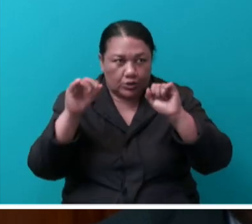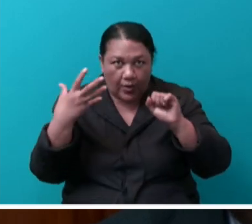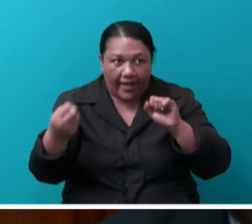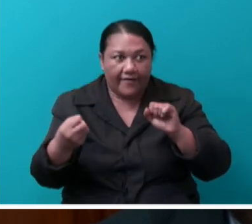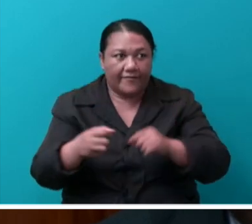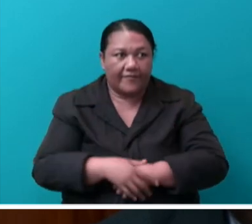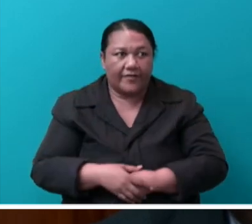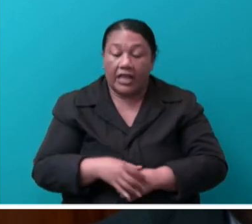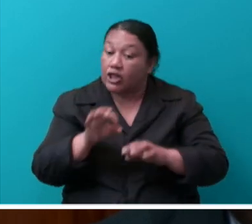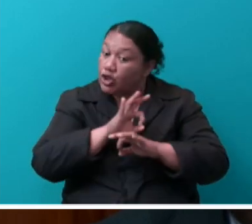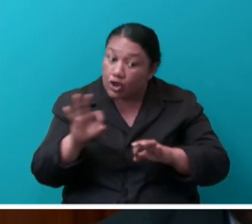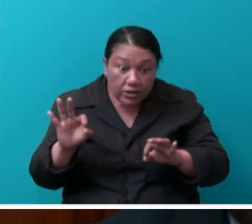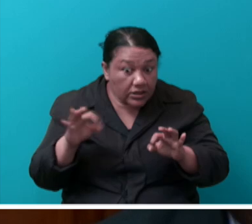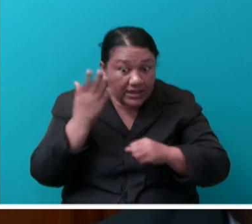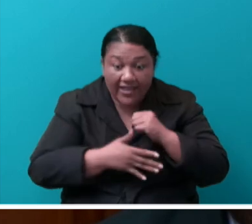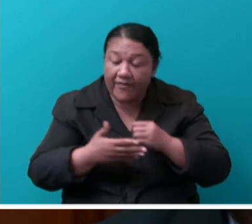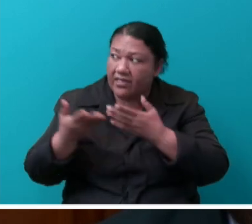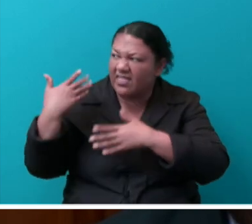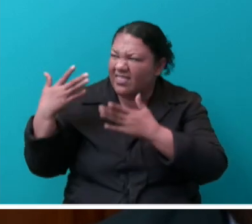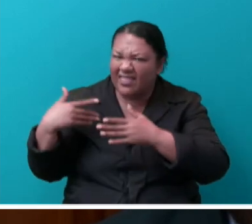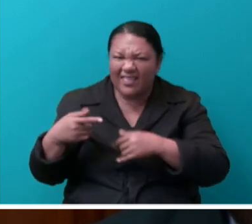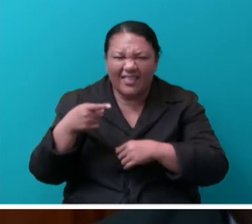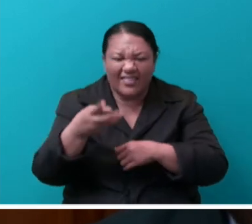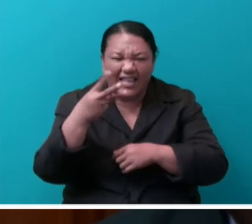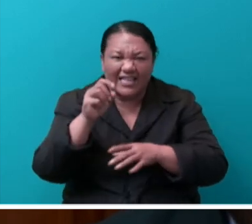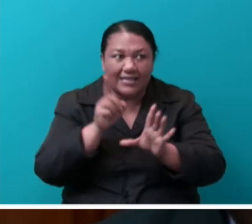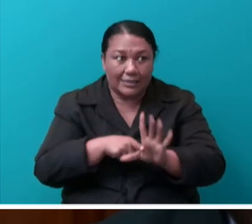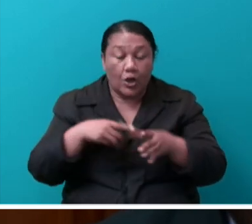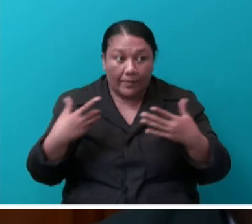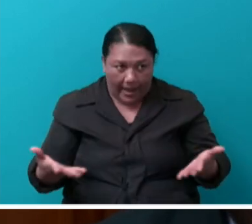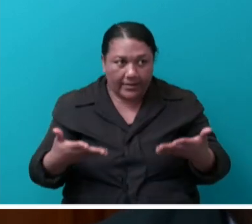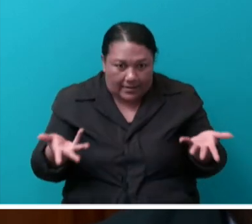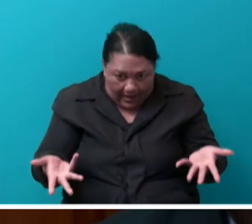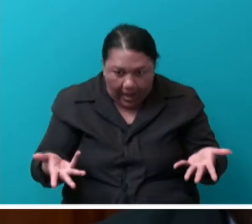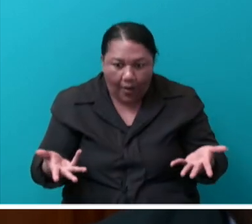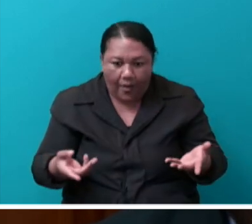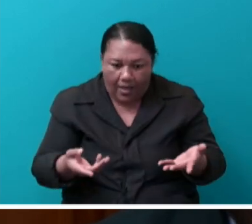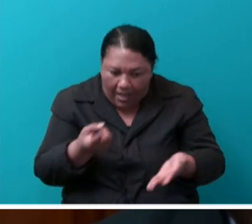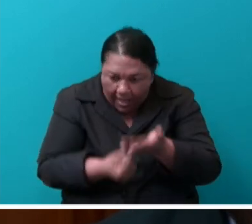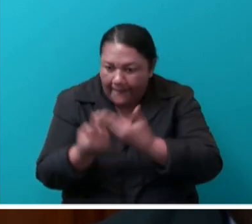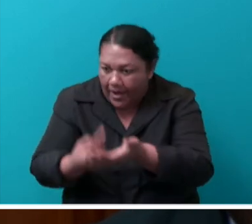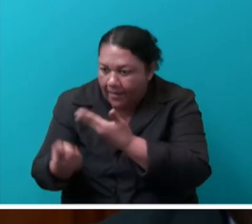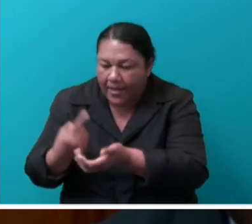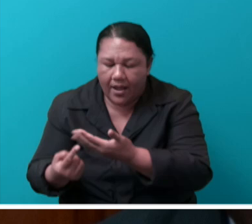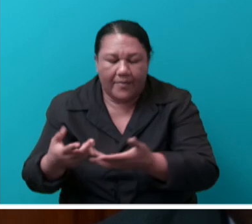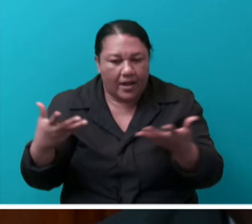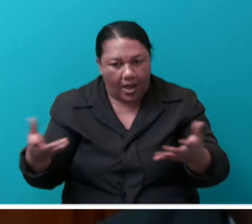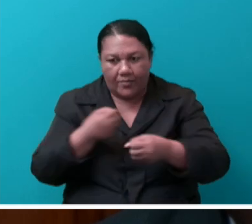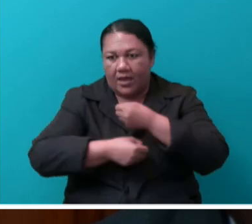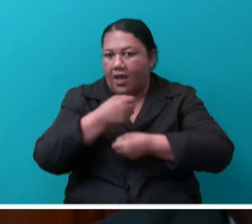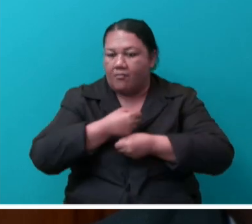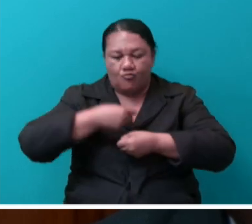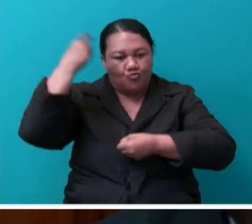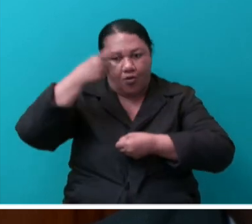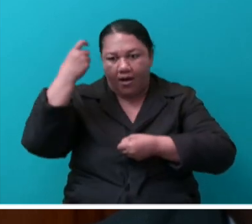30 years ago, but it is certainly a rising trend and an area of concern in the